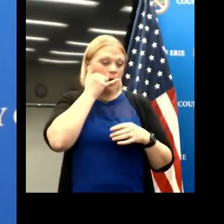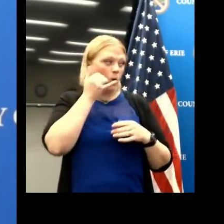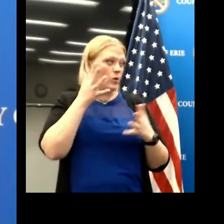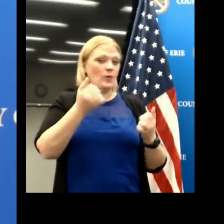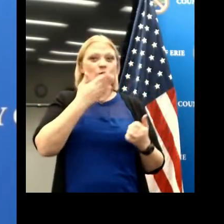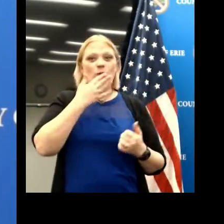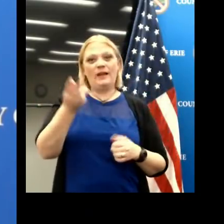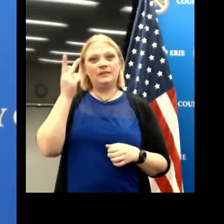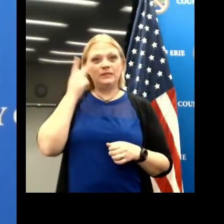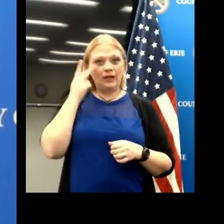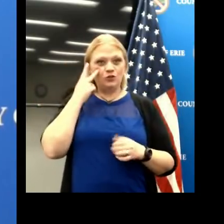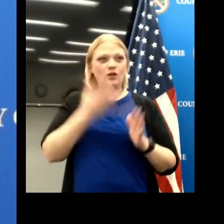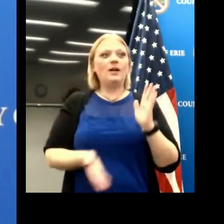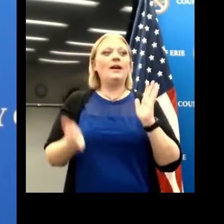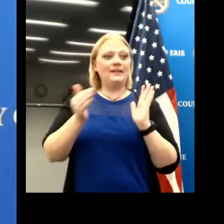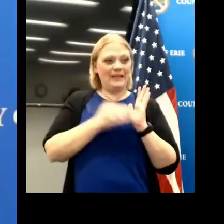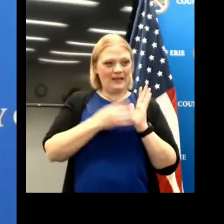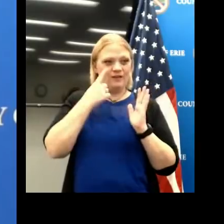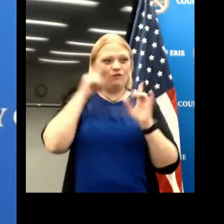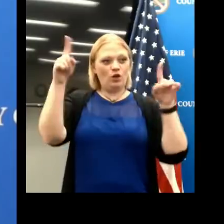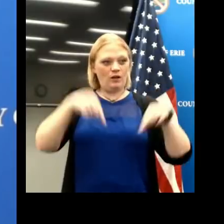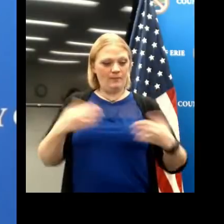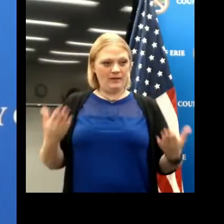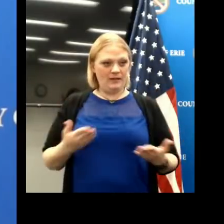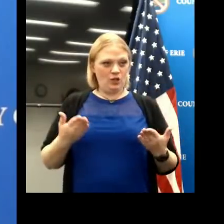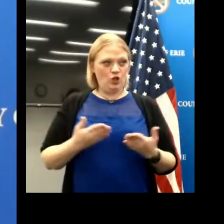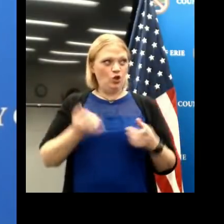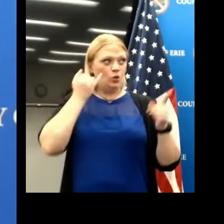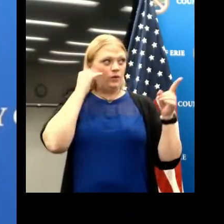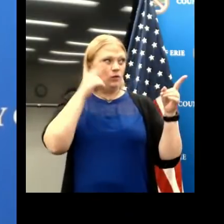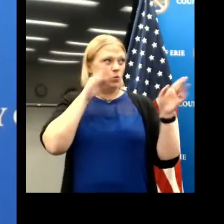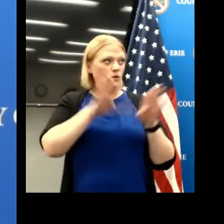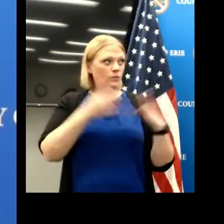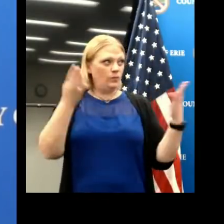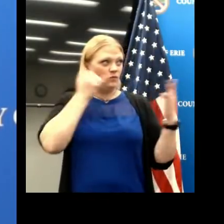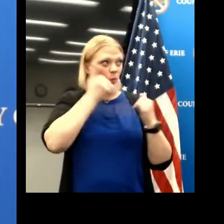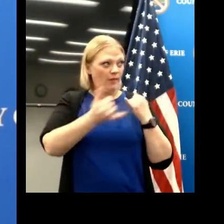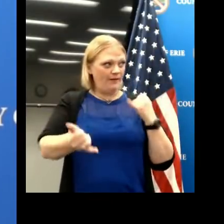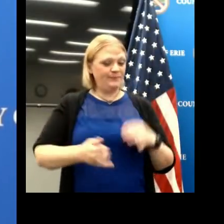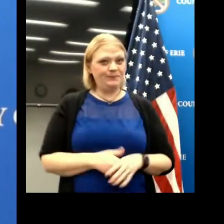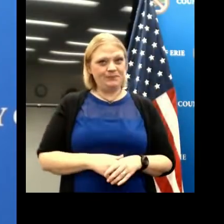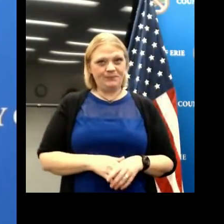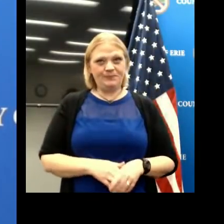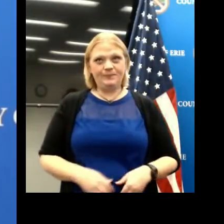thank Kendra once again for being here. So if you guys can open up the phone lines,